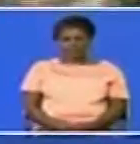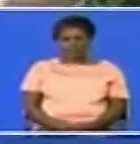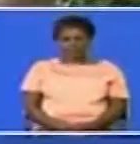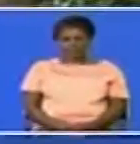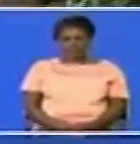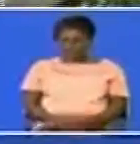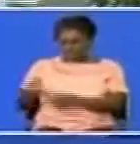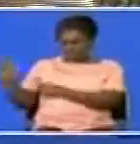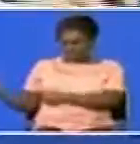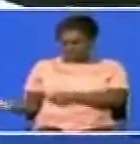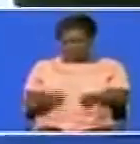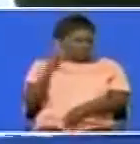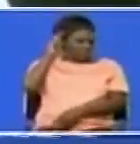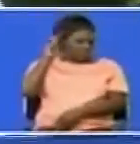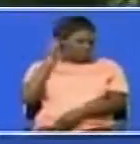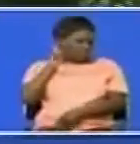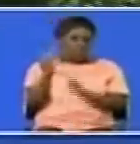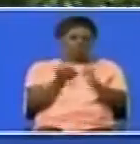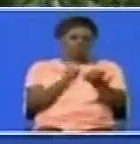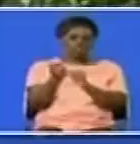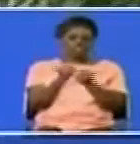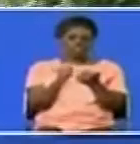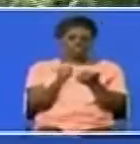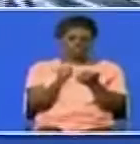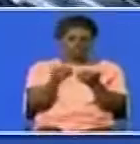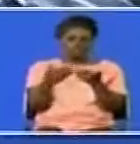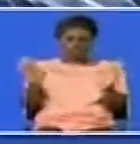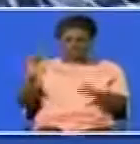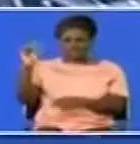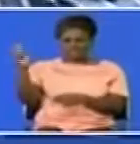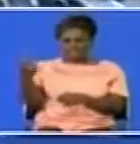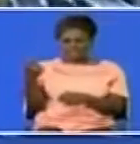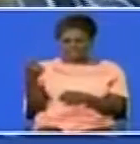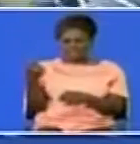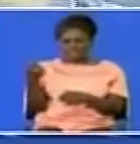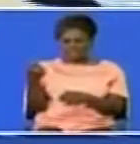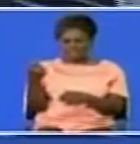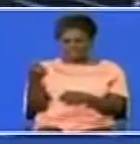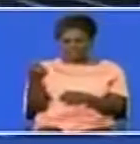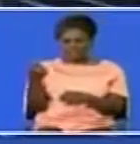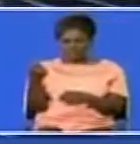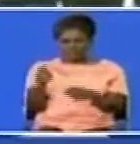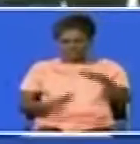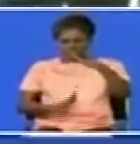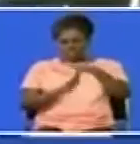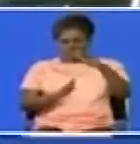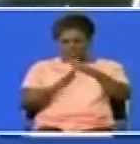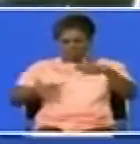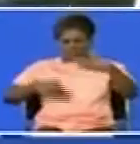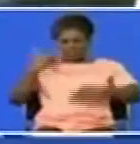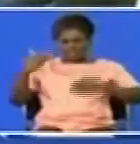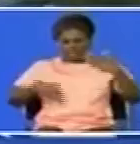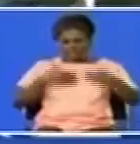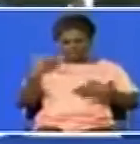Karen Golf Club was the place to be on Sunday as the Kenya Open Golf Challenge hit the climax, with intense battles characterizing the top-ranked players' ambitions